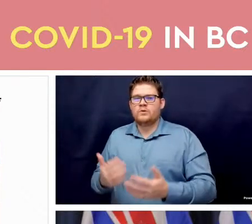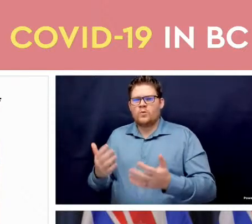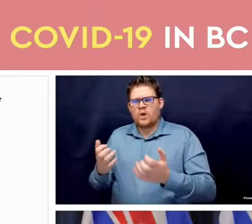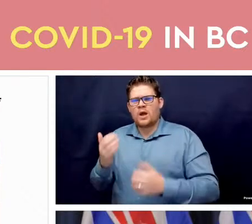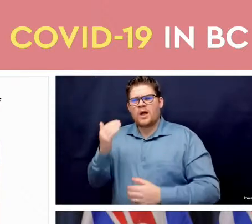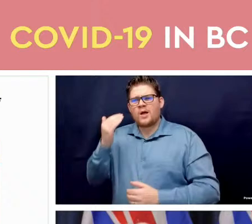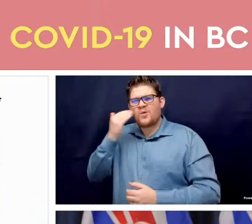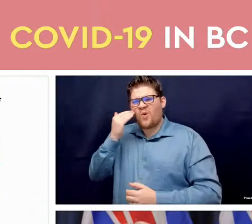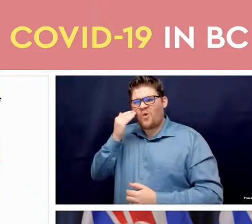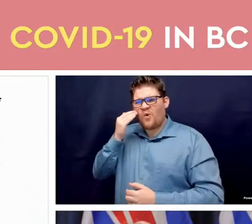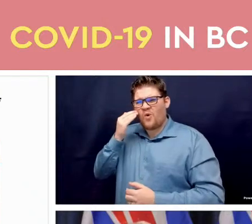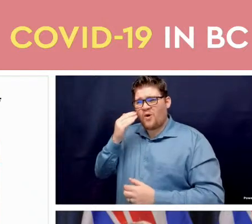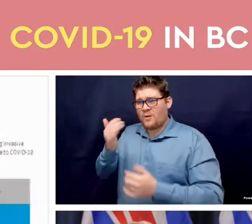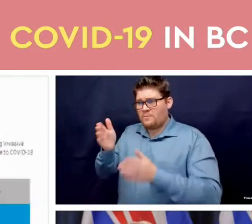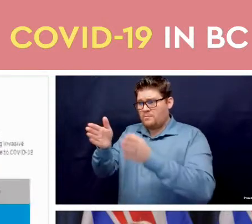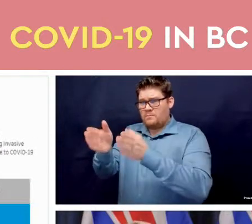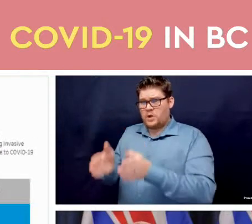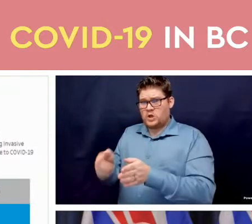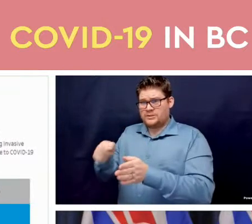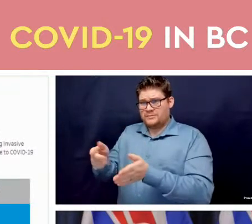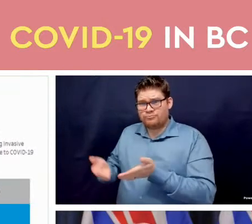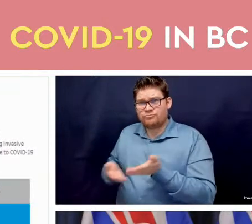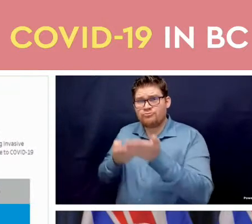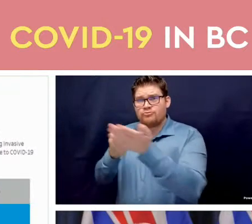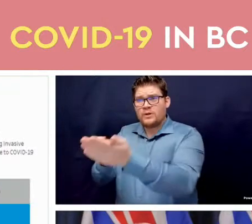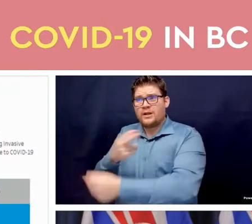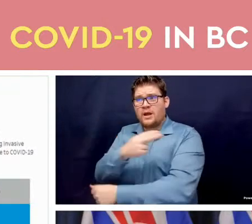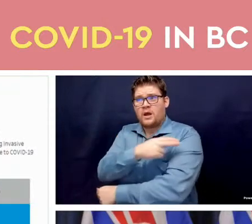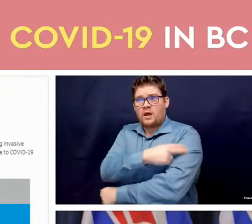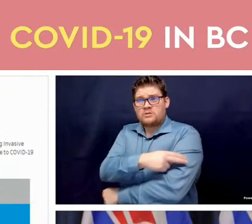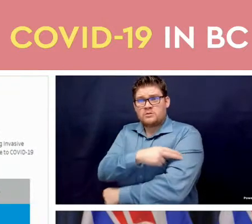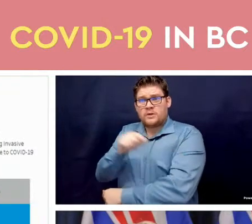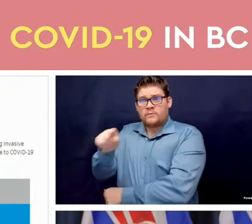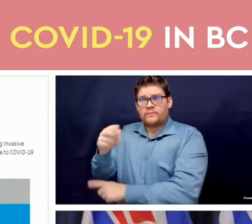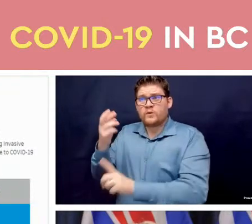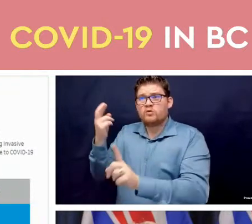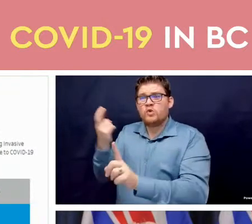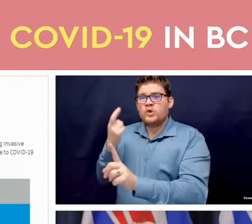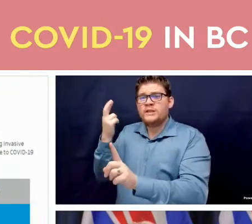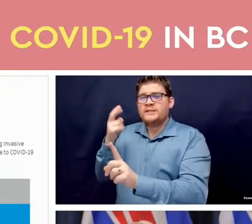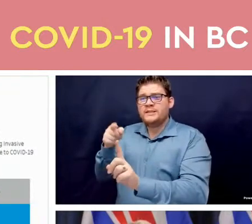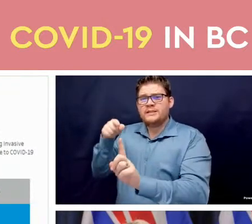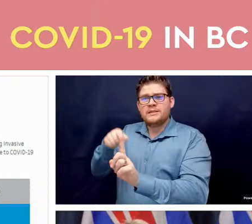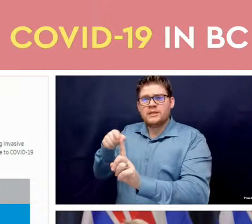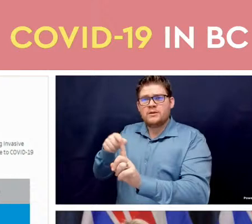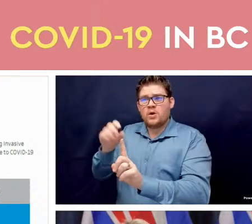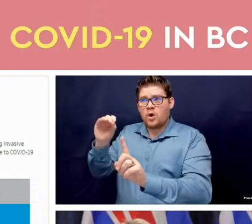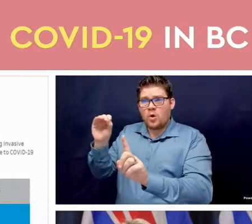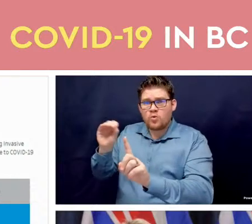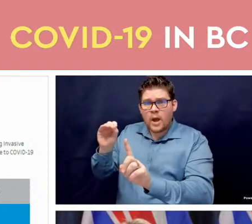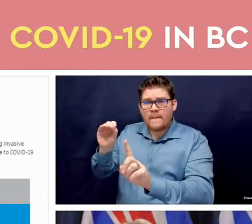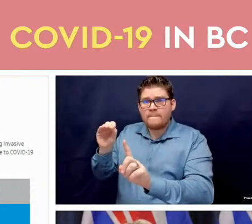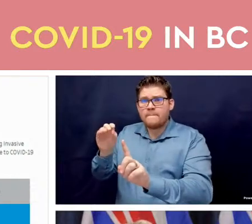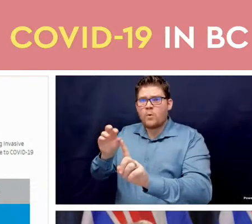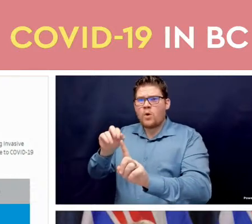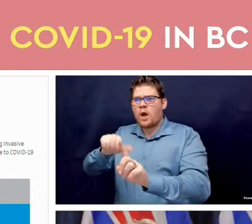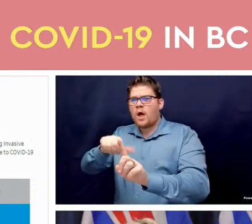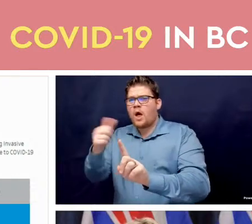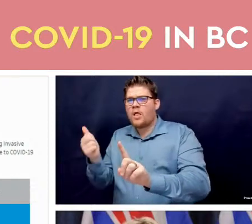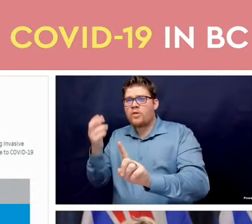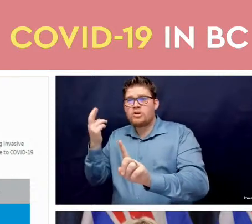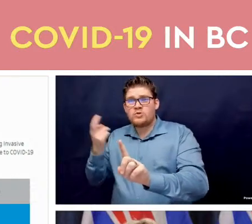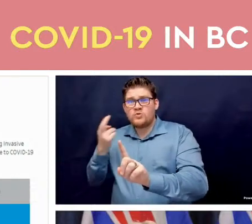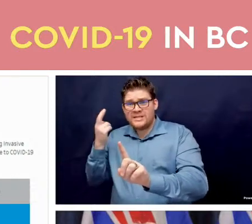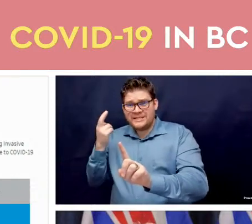to have an understanding of how long this trajectory is going to go. So we've been trying, as we have across the country, to try